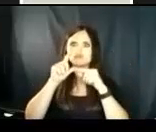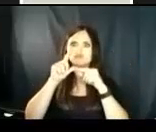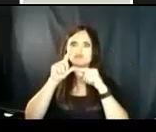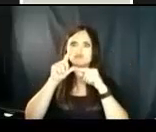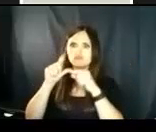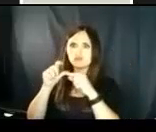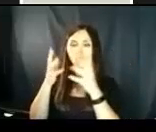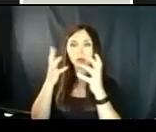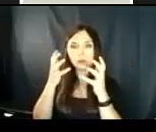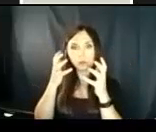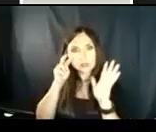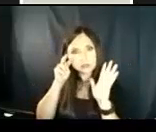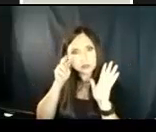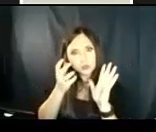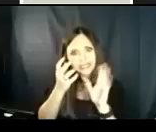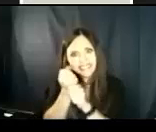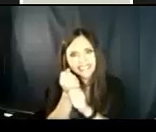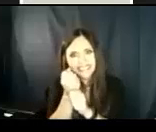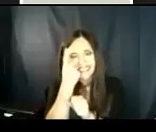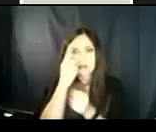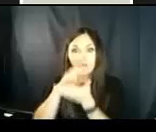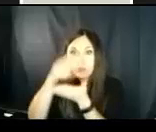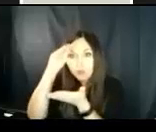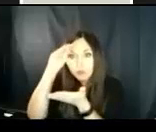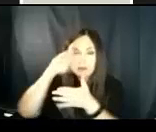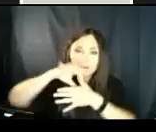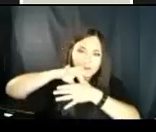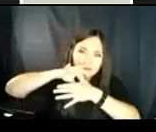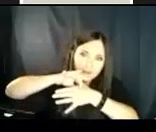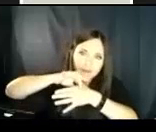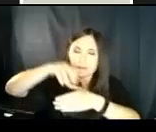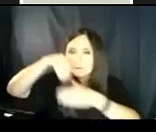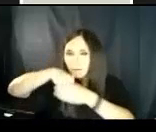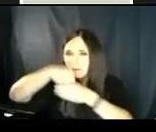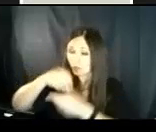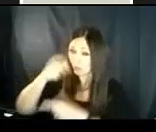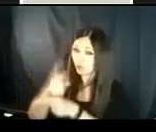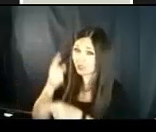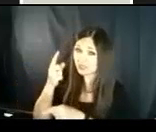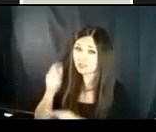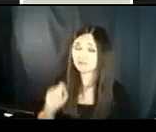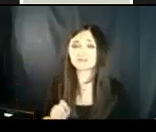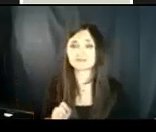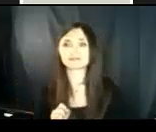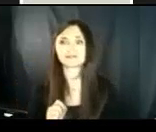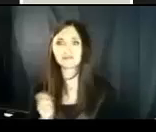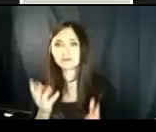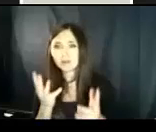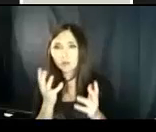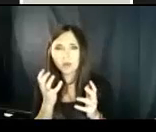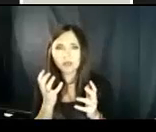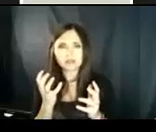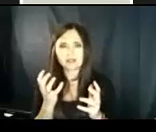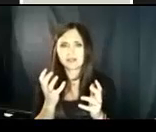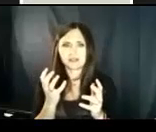into content, get into that learning, read the content, correct? And so we don't want to